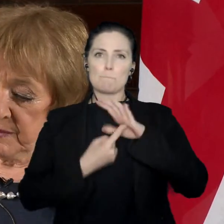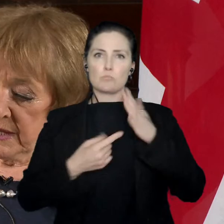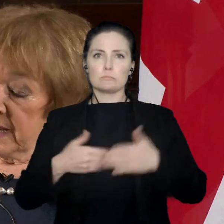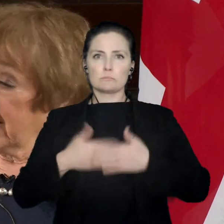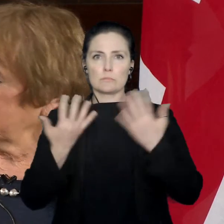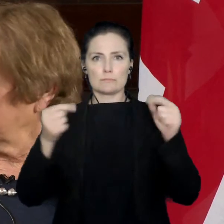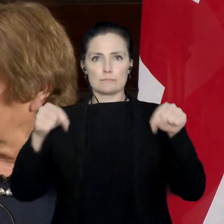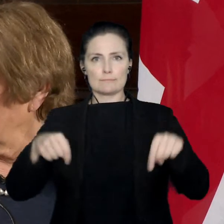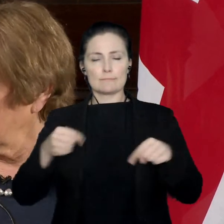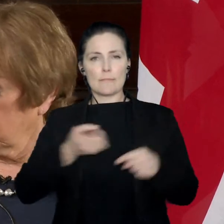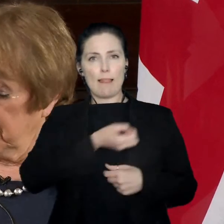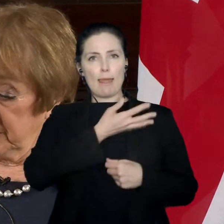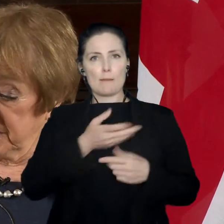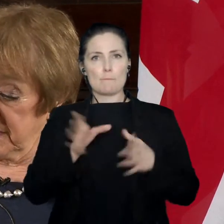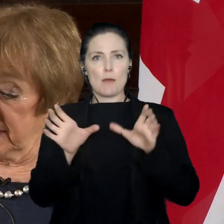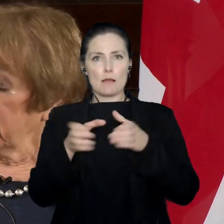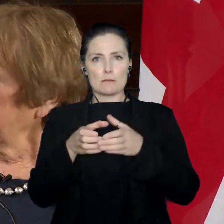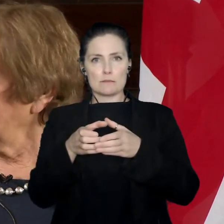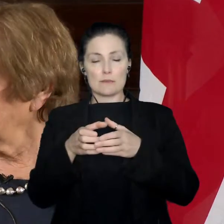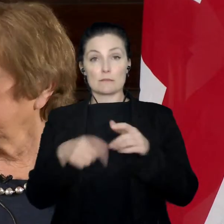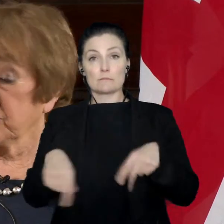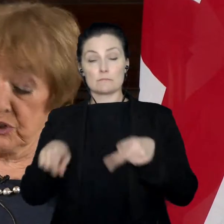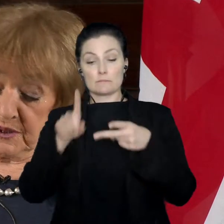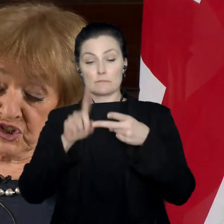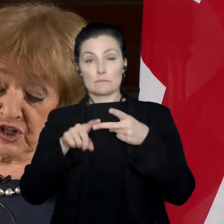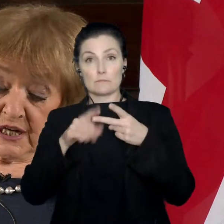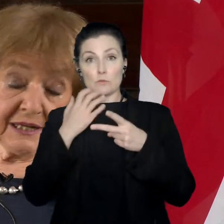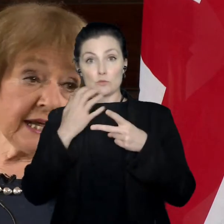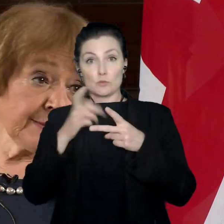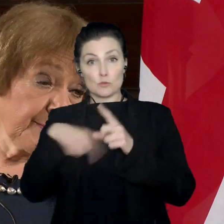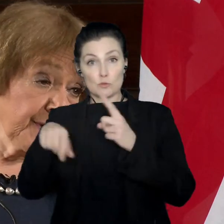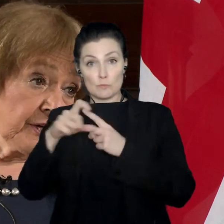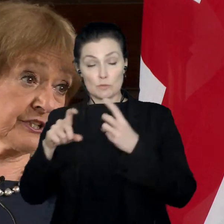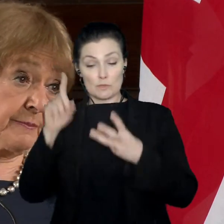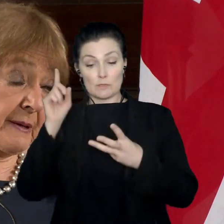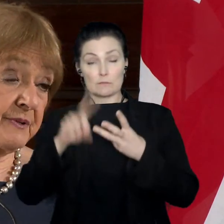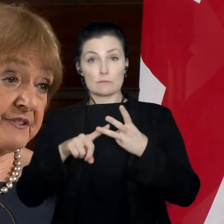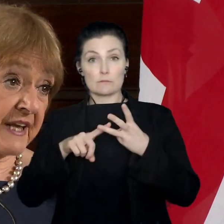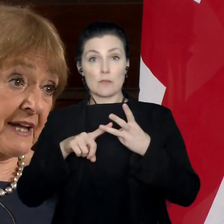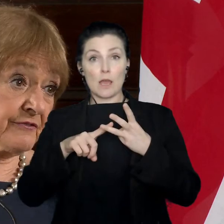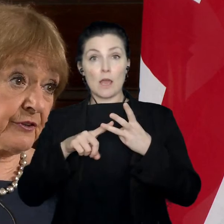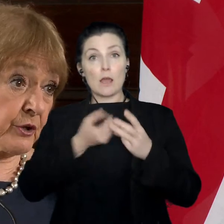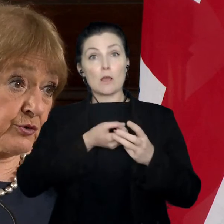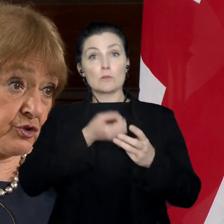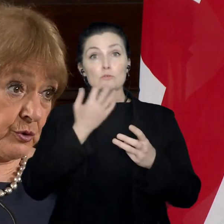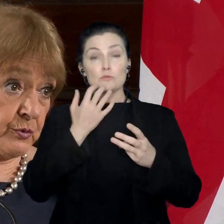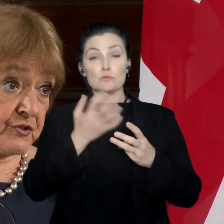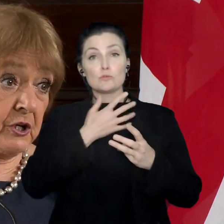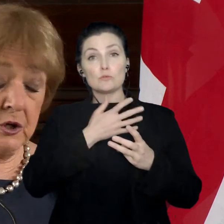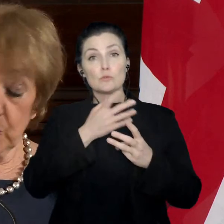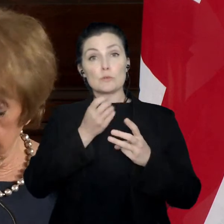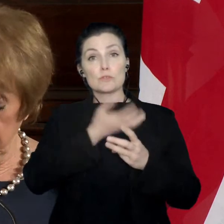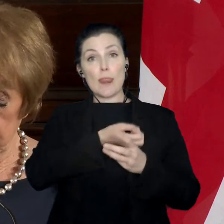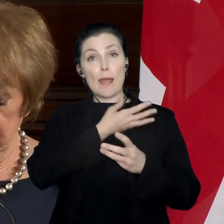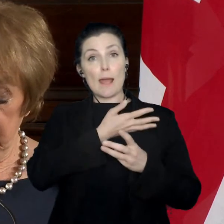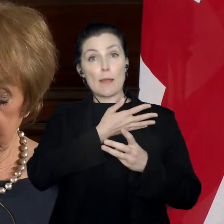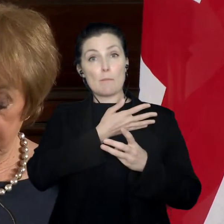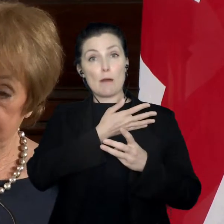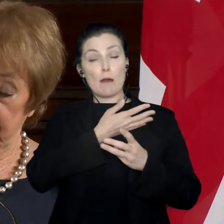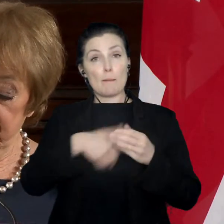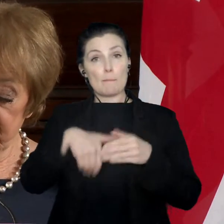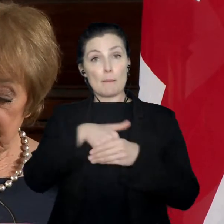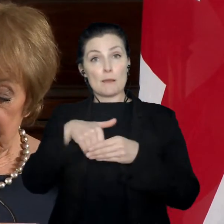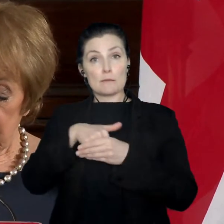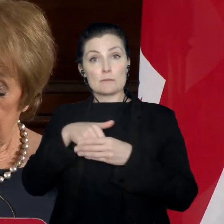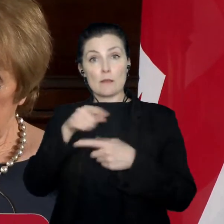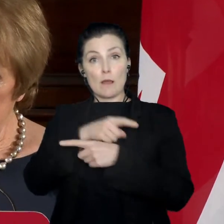Party and for the Jewish community and for Jewish Labour Party members and for those Jews who vote